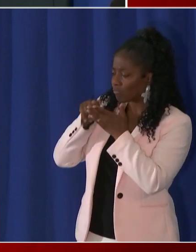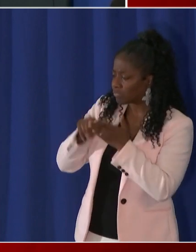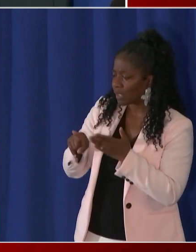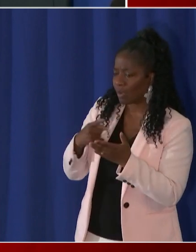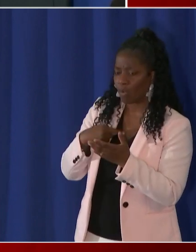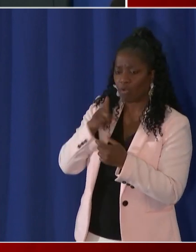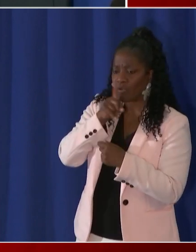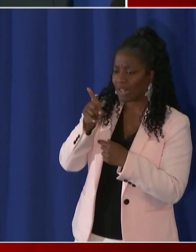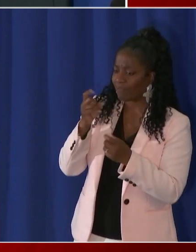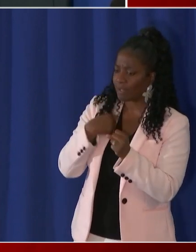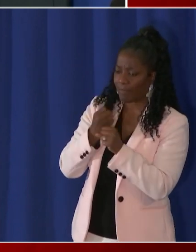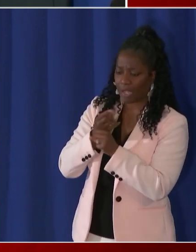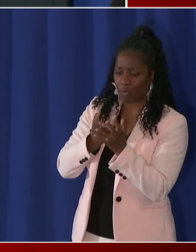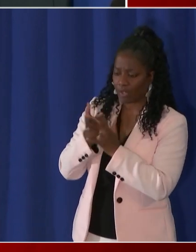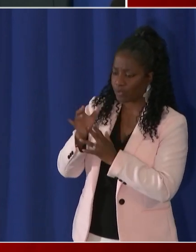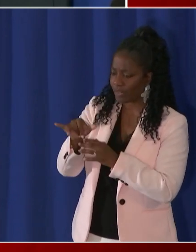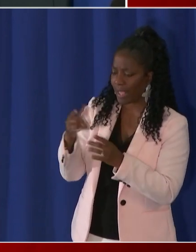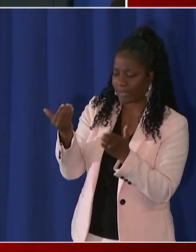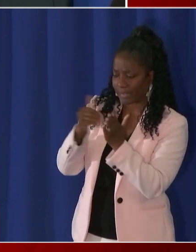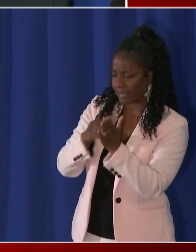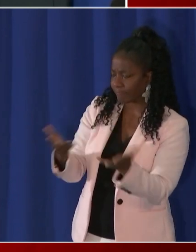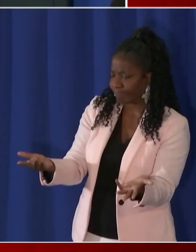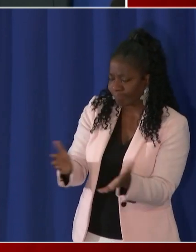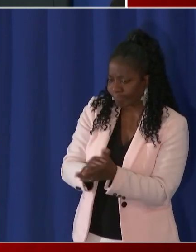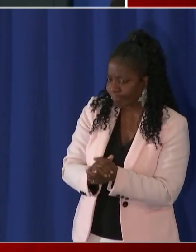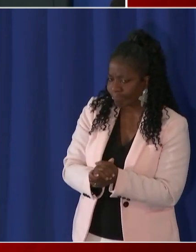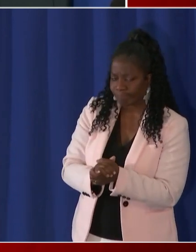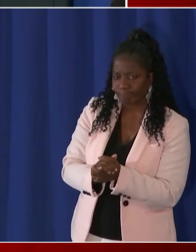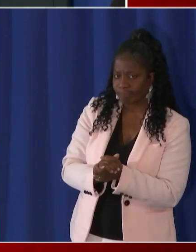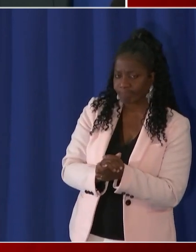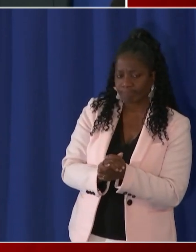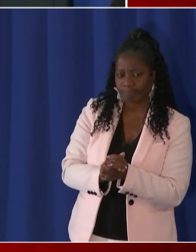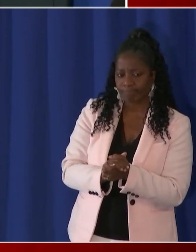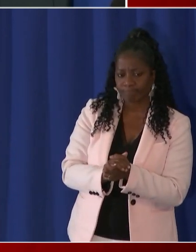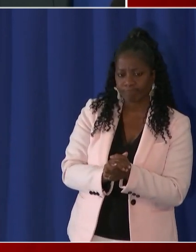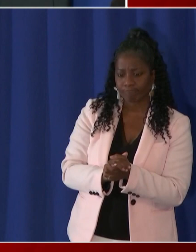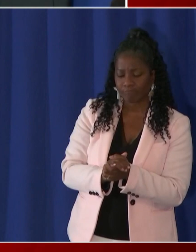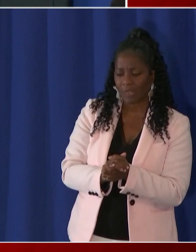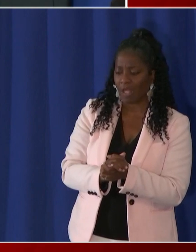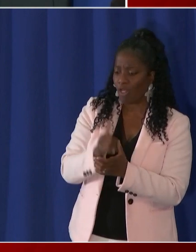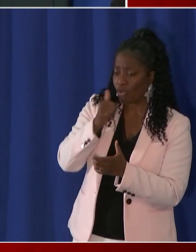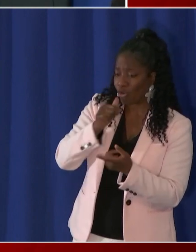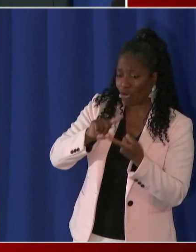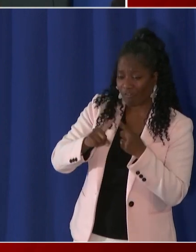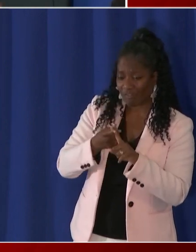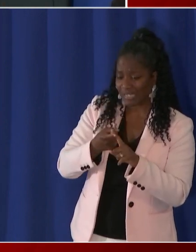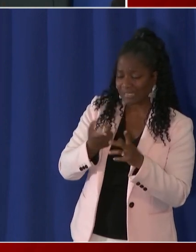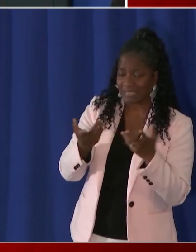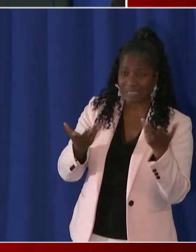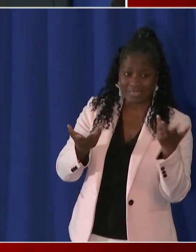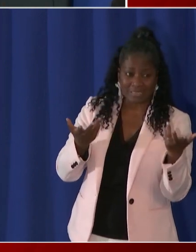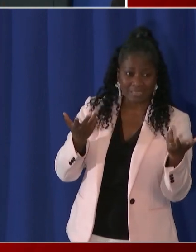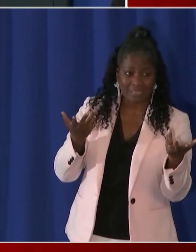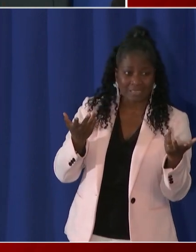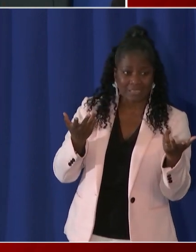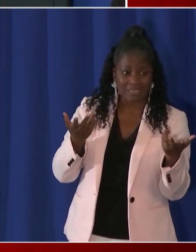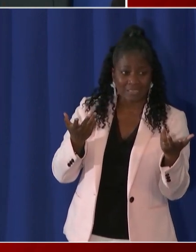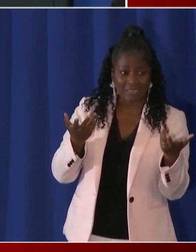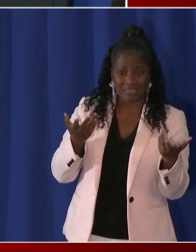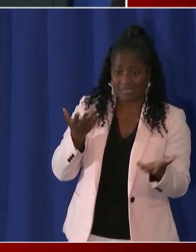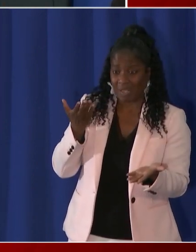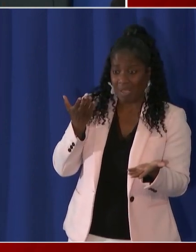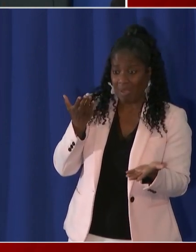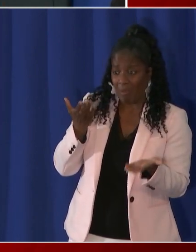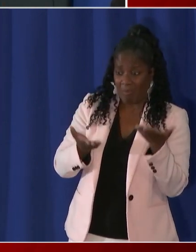gotta really kind of make our way through that, Sam. And again, just kind of, you know, the girlfriend. I mean, you know, she